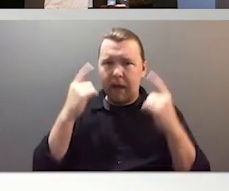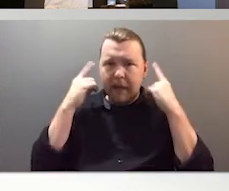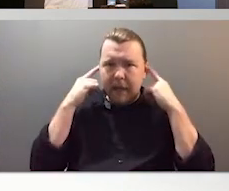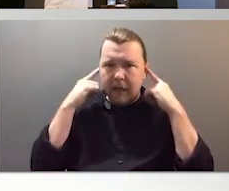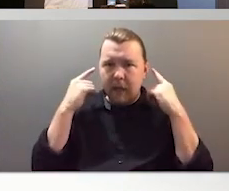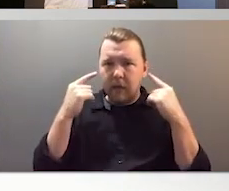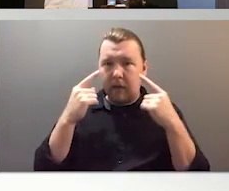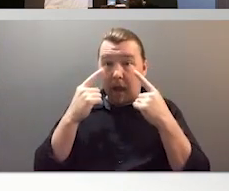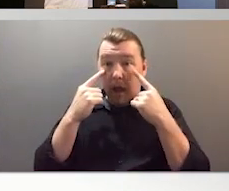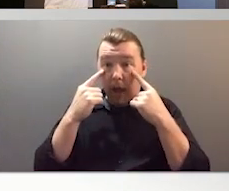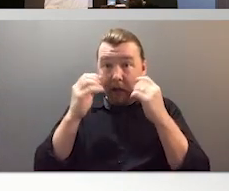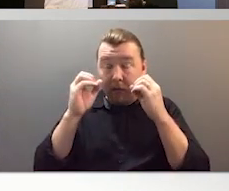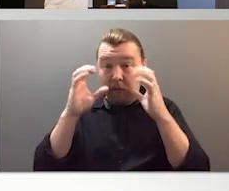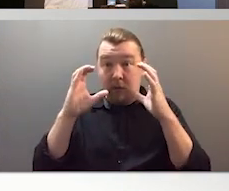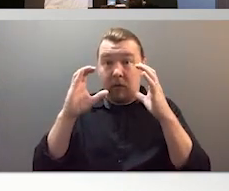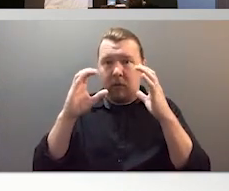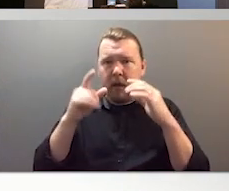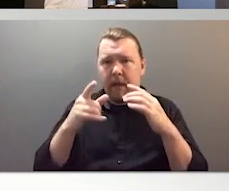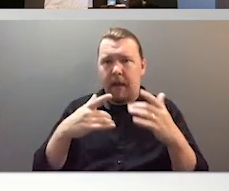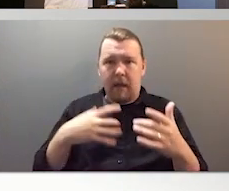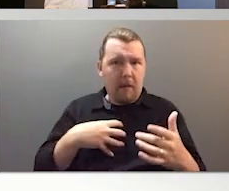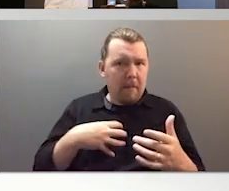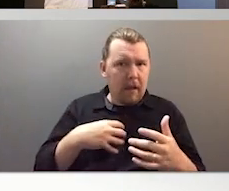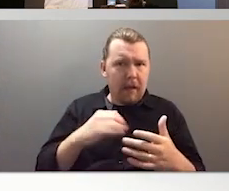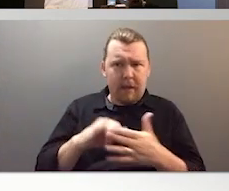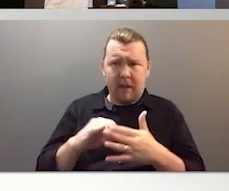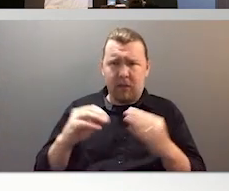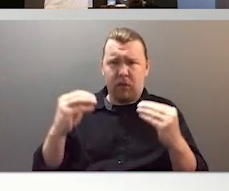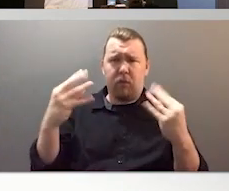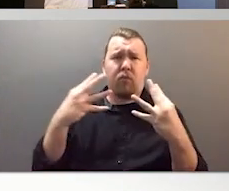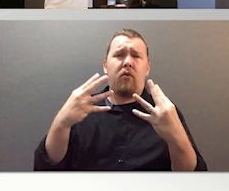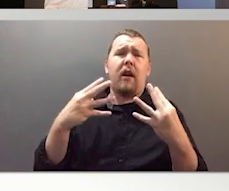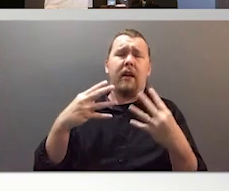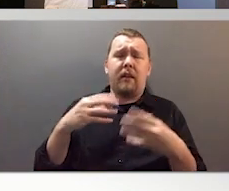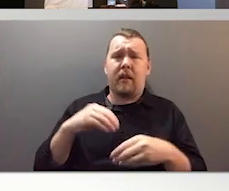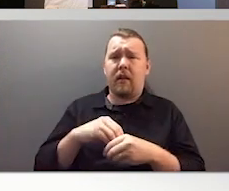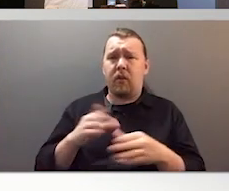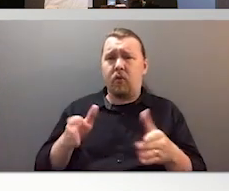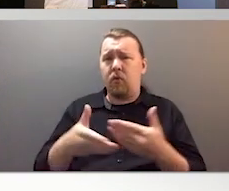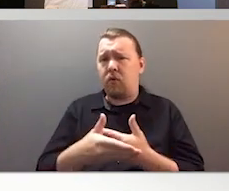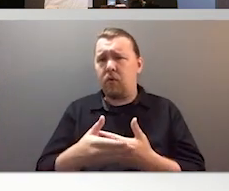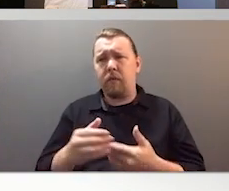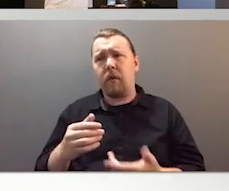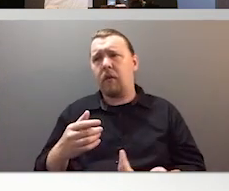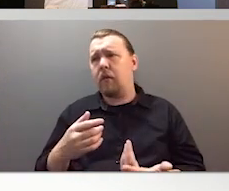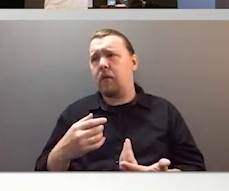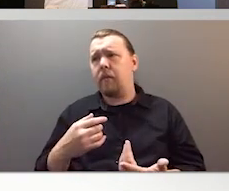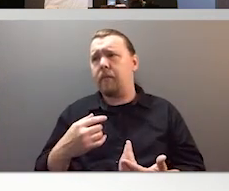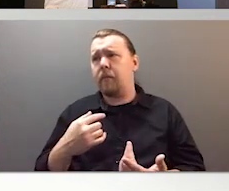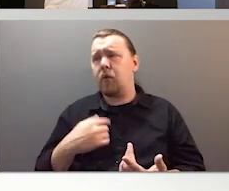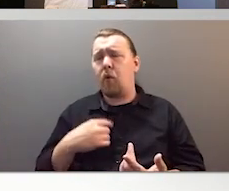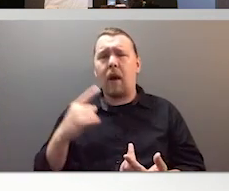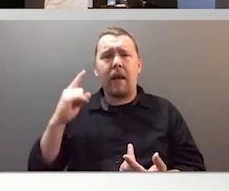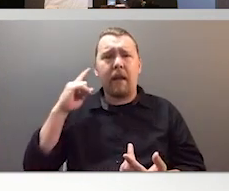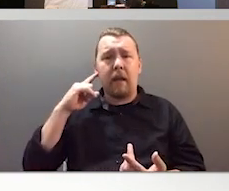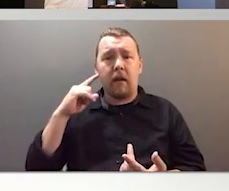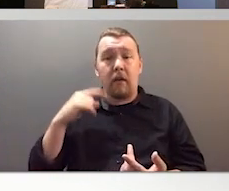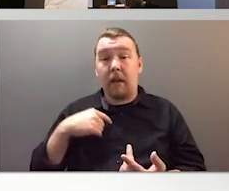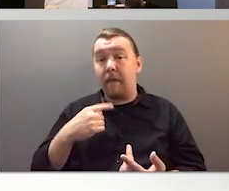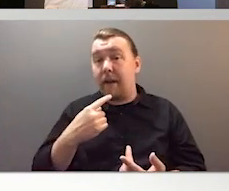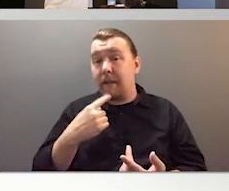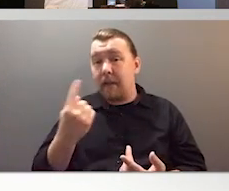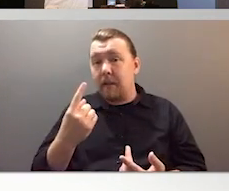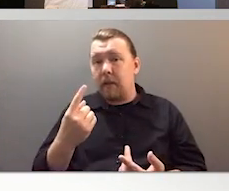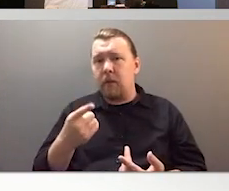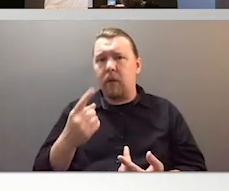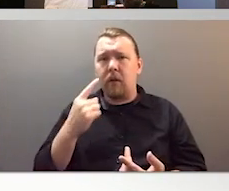of, if I say something, huh, what? Are they processing sound? What about in the case of someone